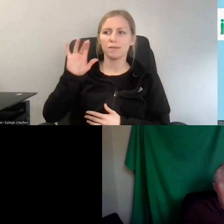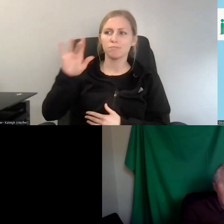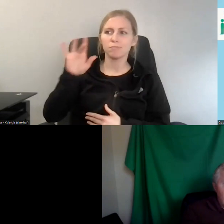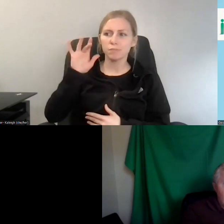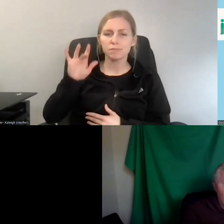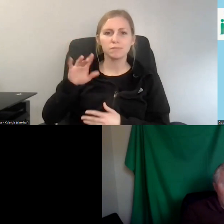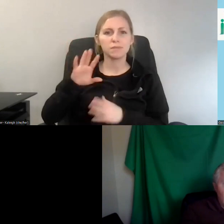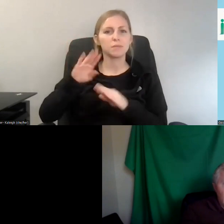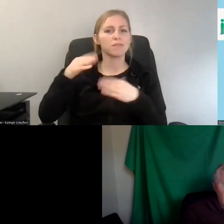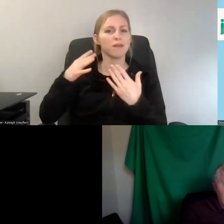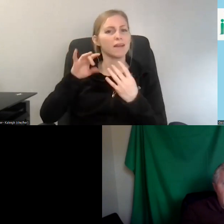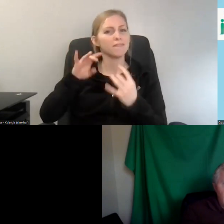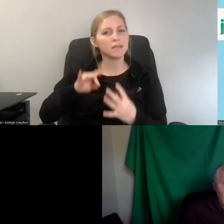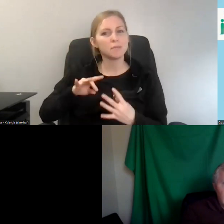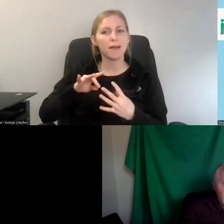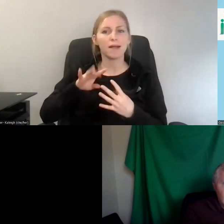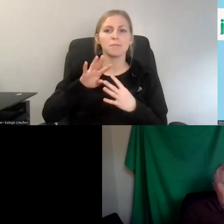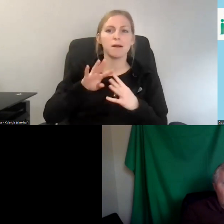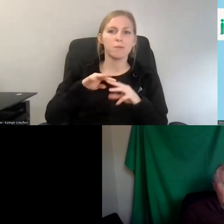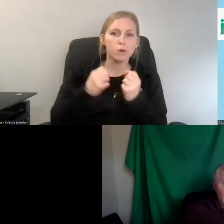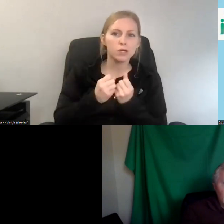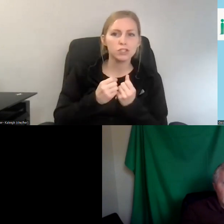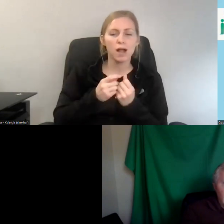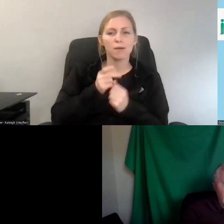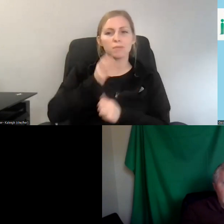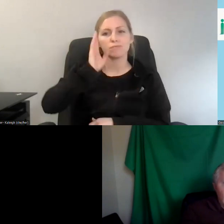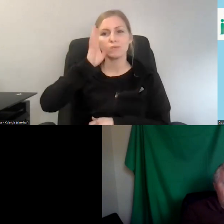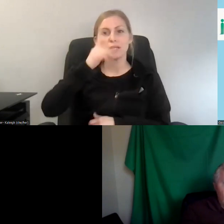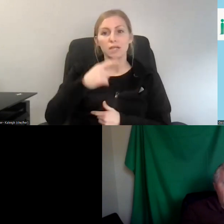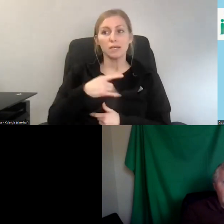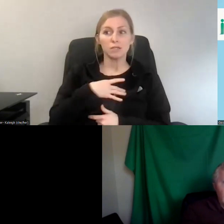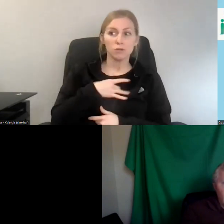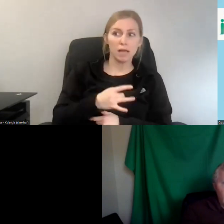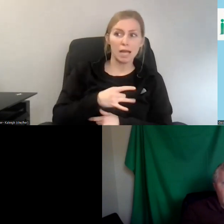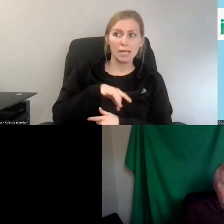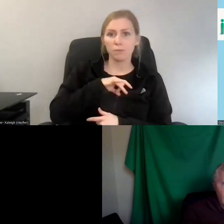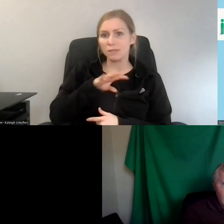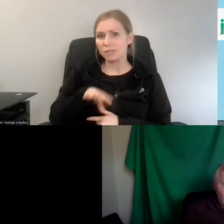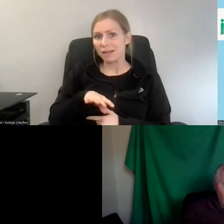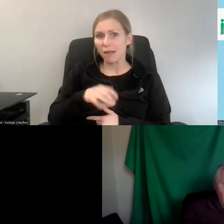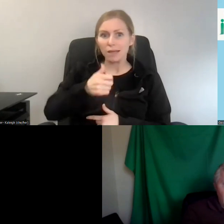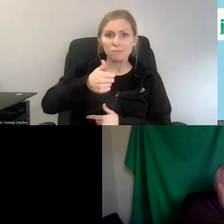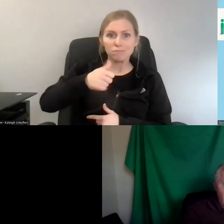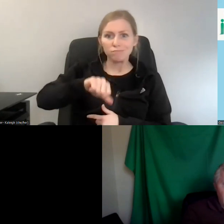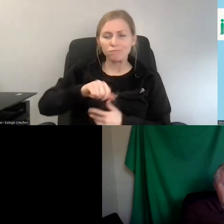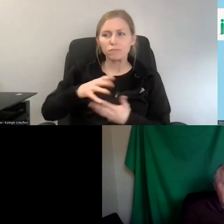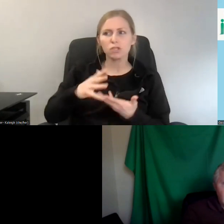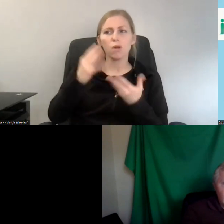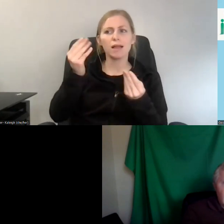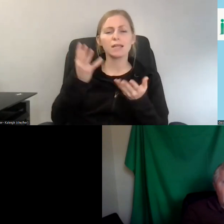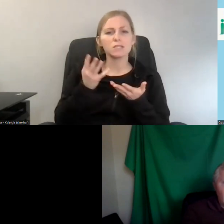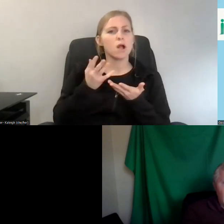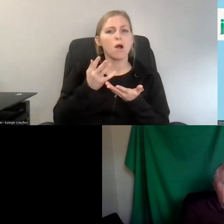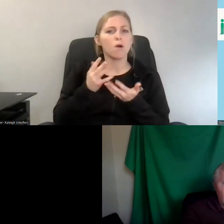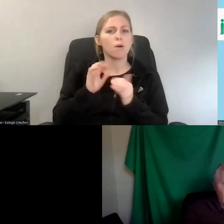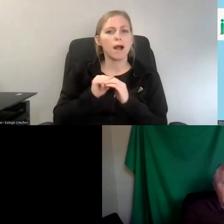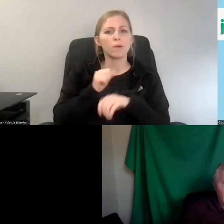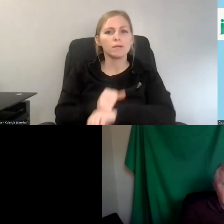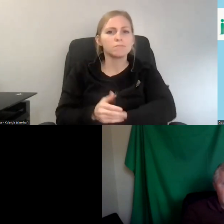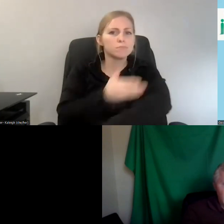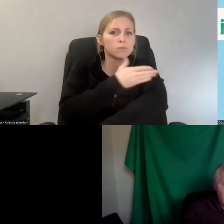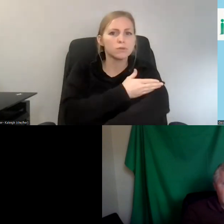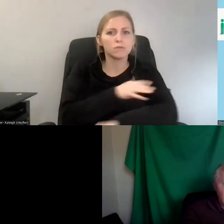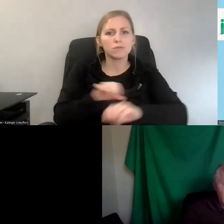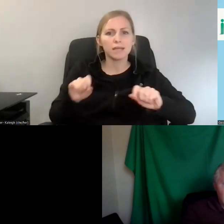it, what you didn't like, you know, just let us know what we can work on or make better, however you want to do